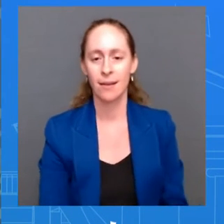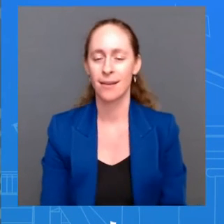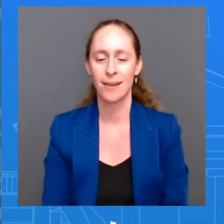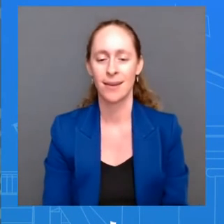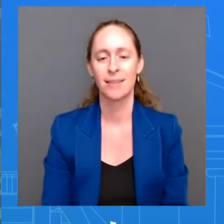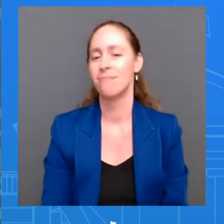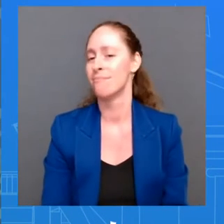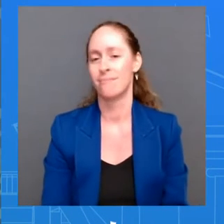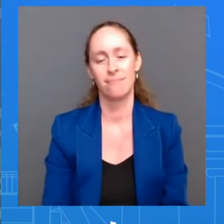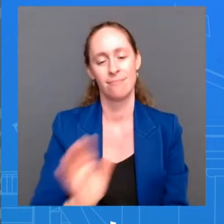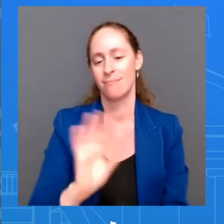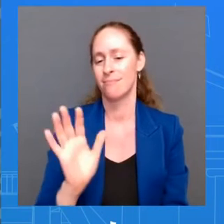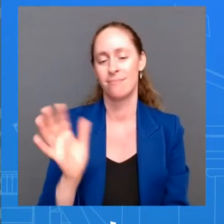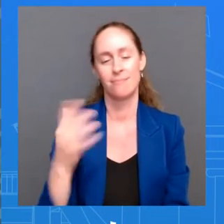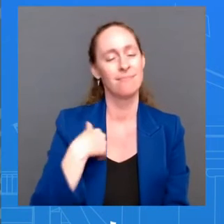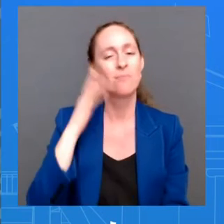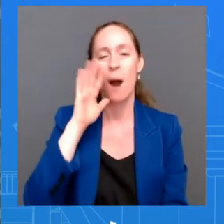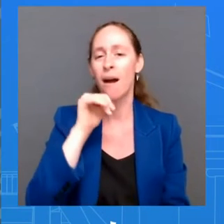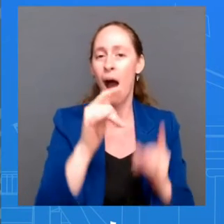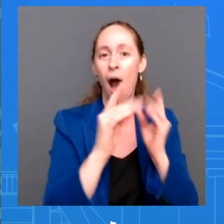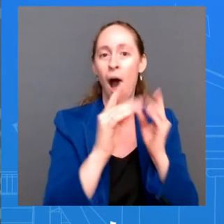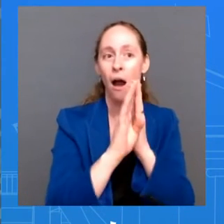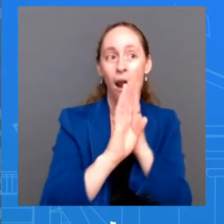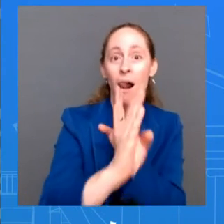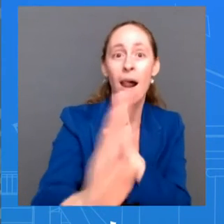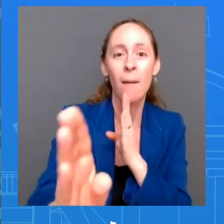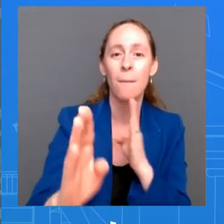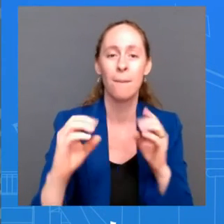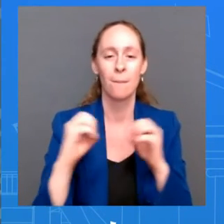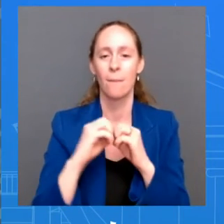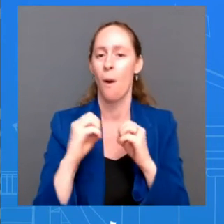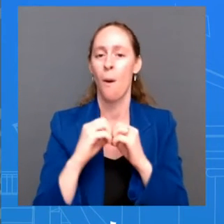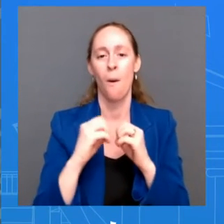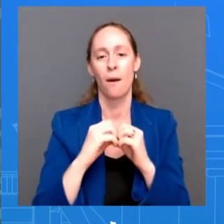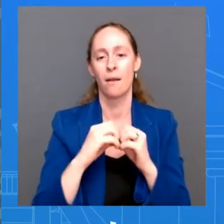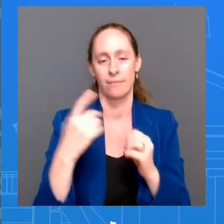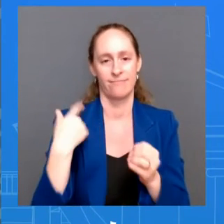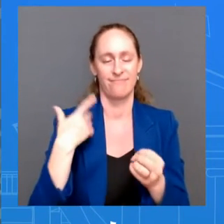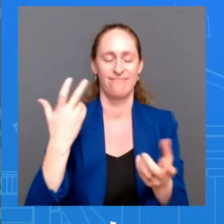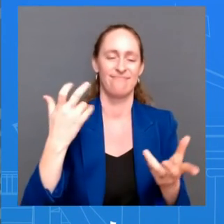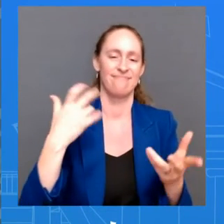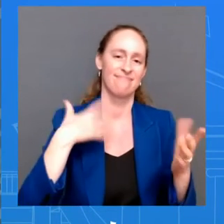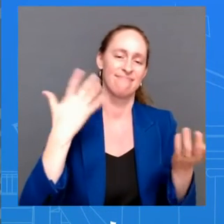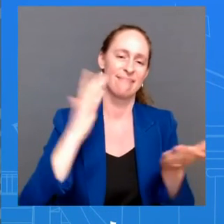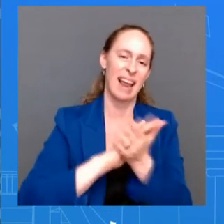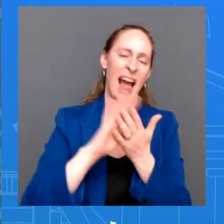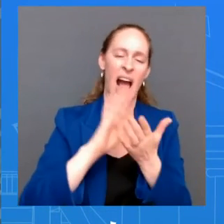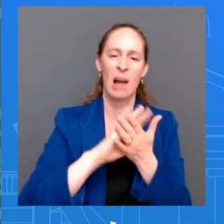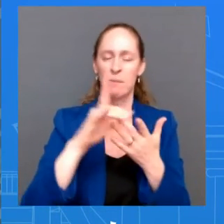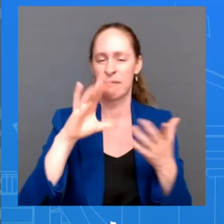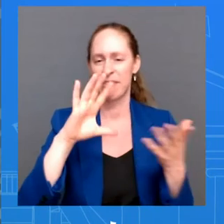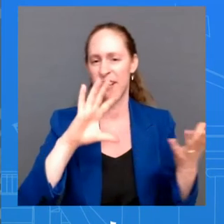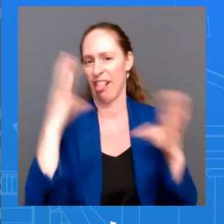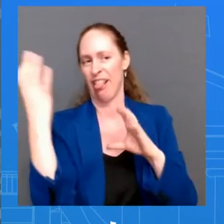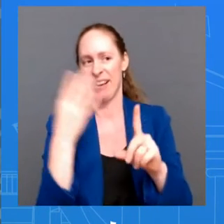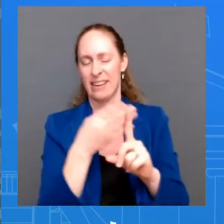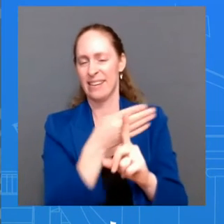are trying to save lives. This is what the prior administration left behind that we are now cleaning